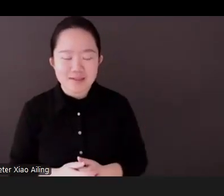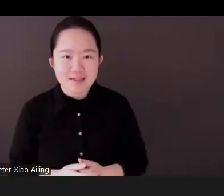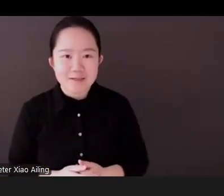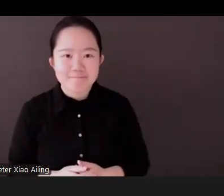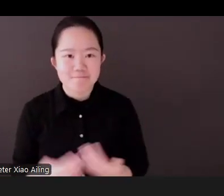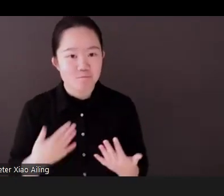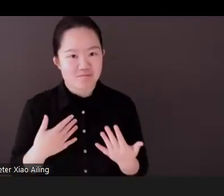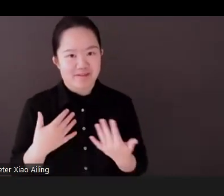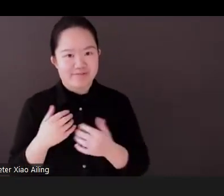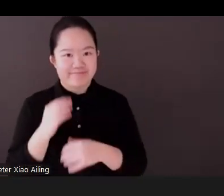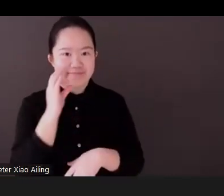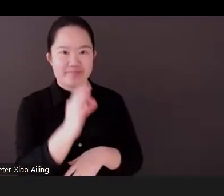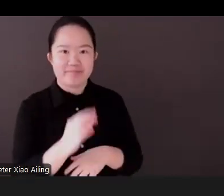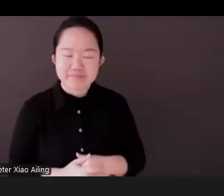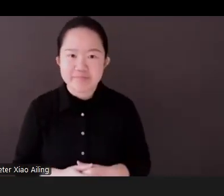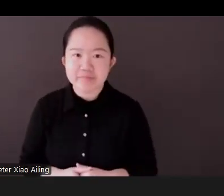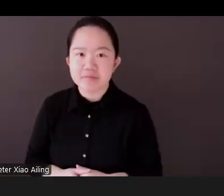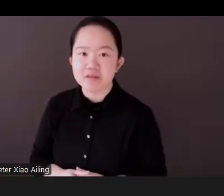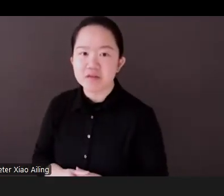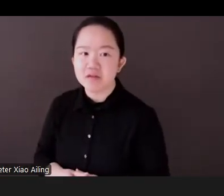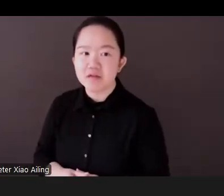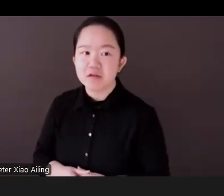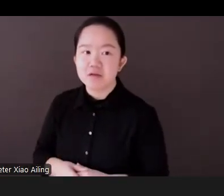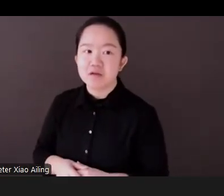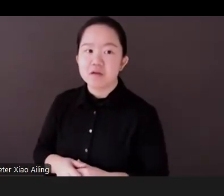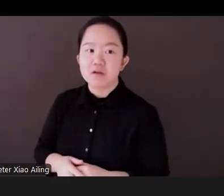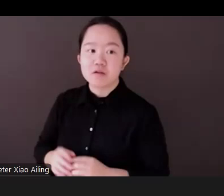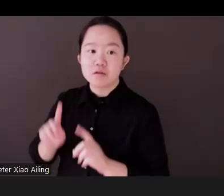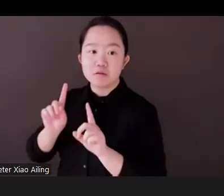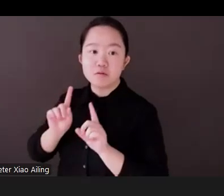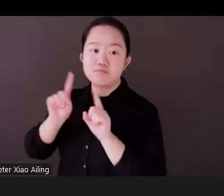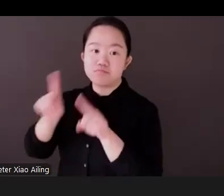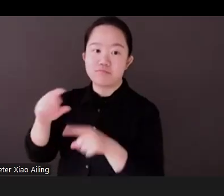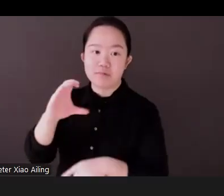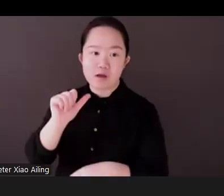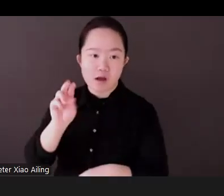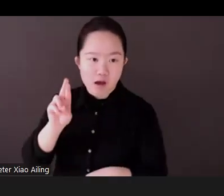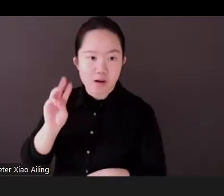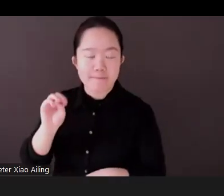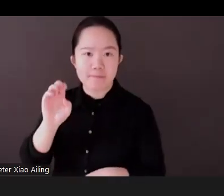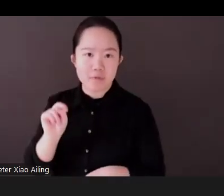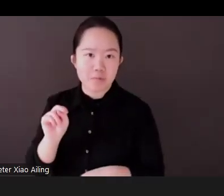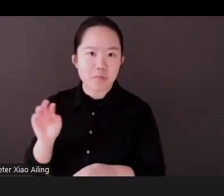can speak to the harmonization of the directive. And the intention is for the directive to be,